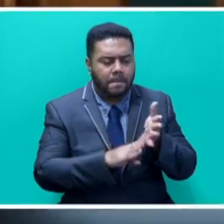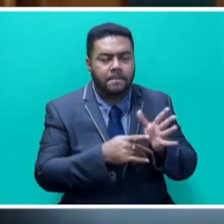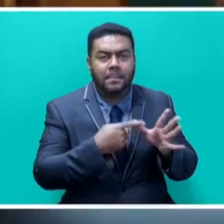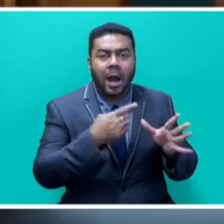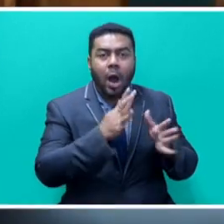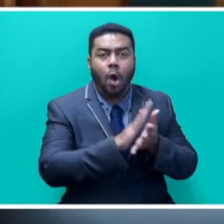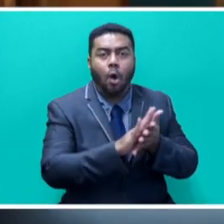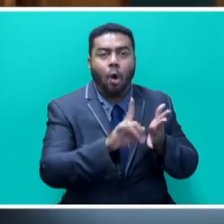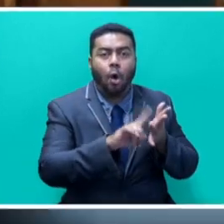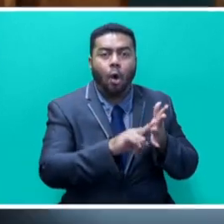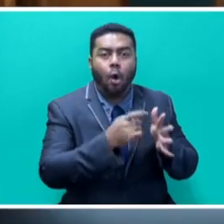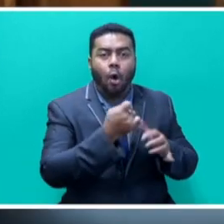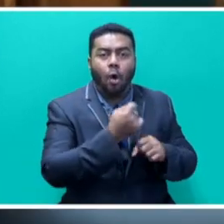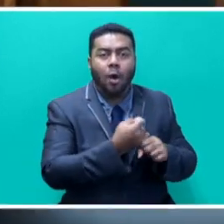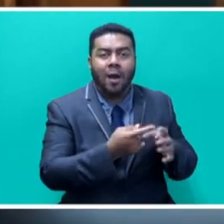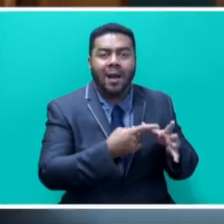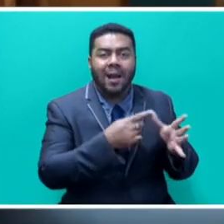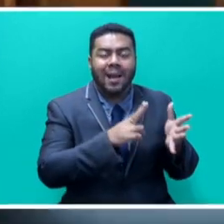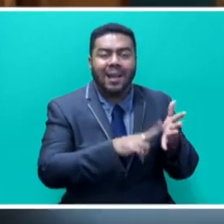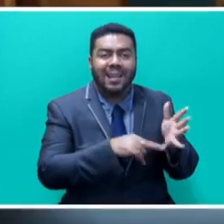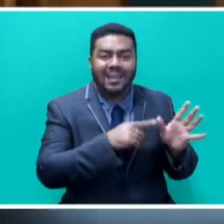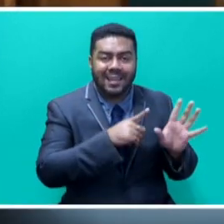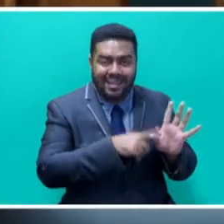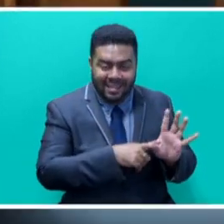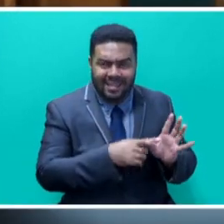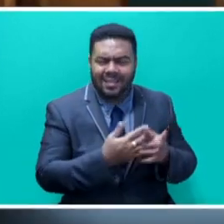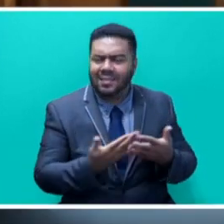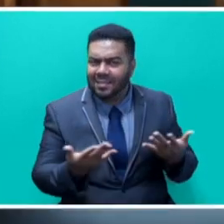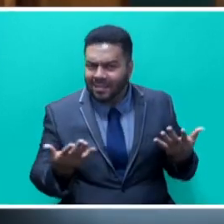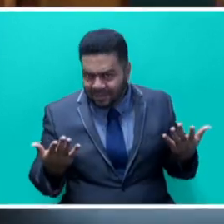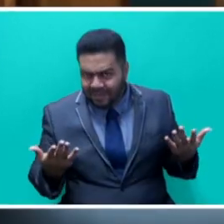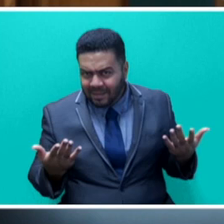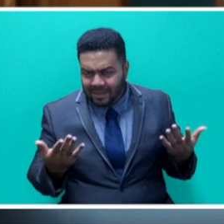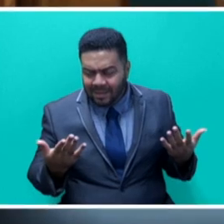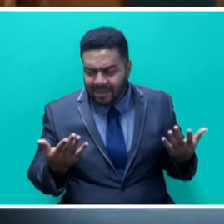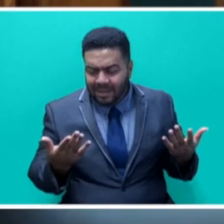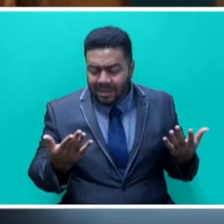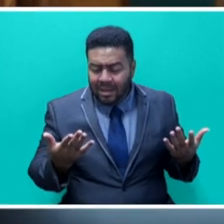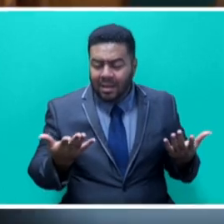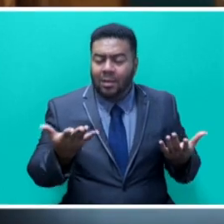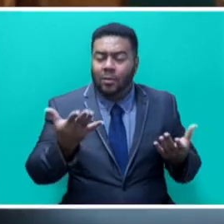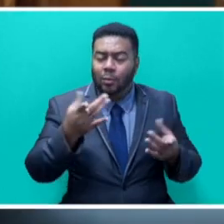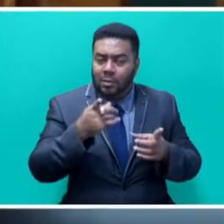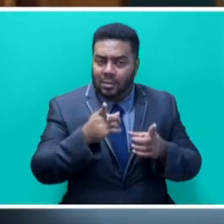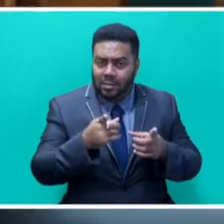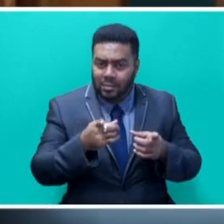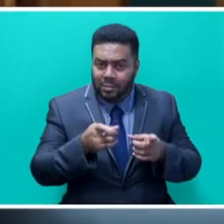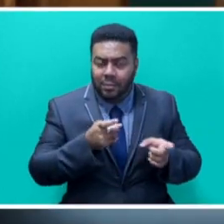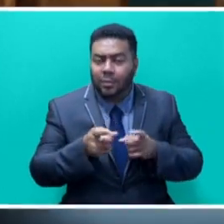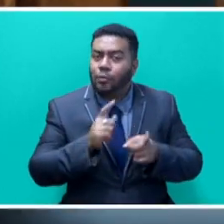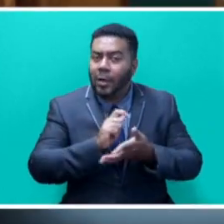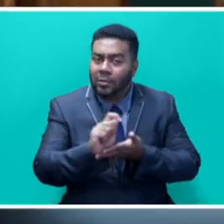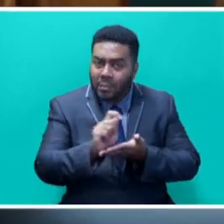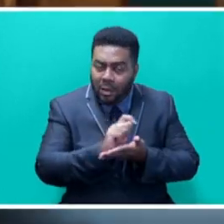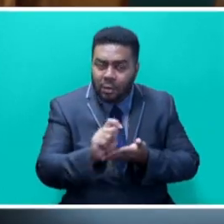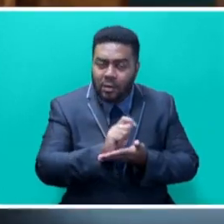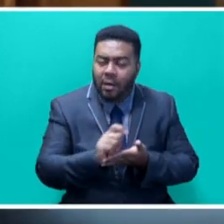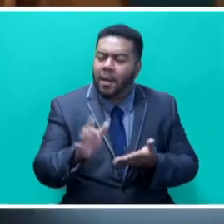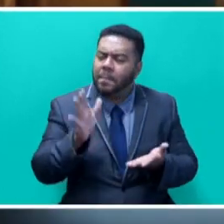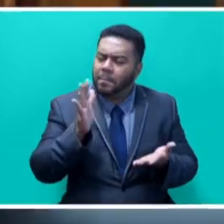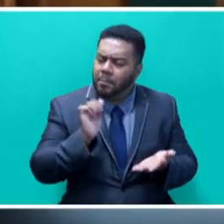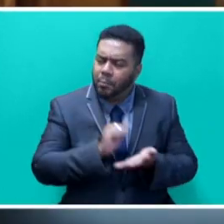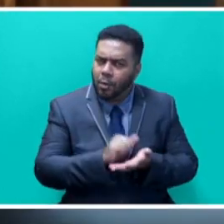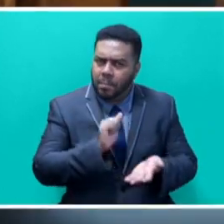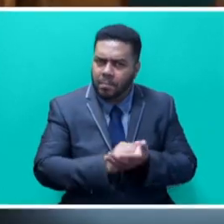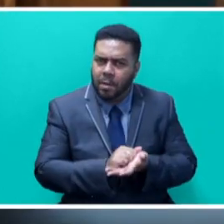Mahogany Industry Development Act in 2010 was introduced to bring about a transparent, efficient, and